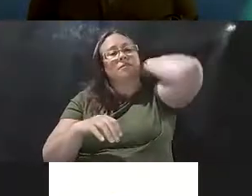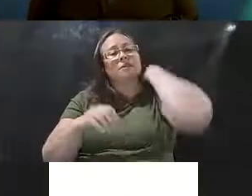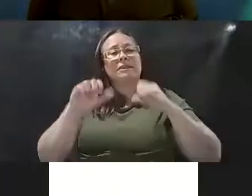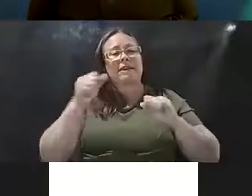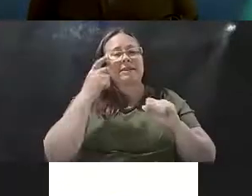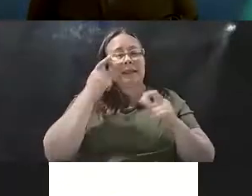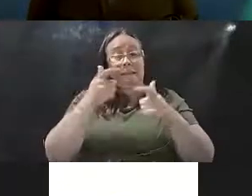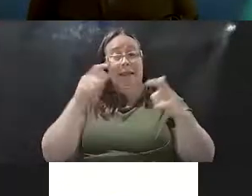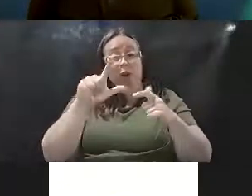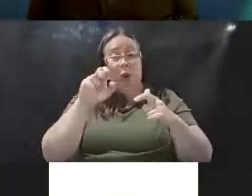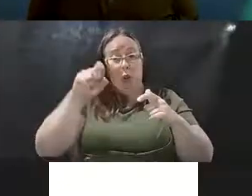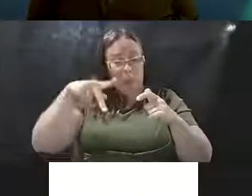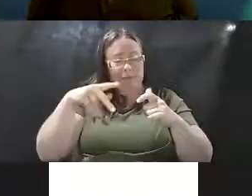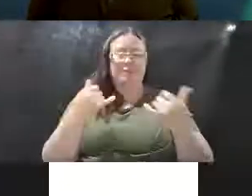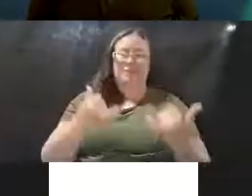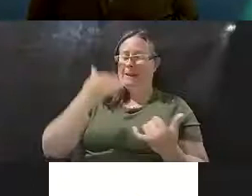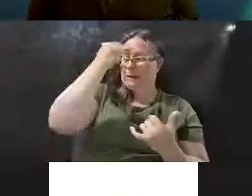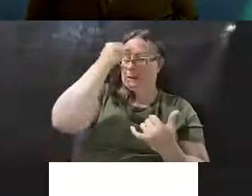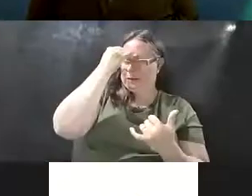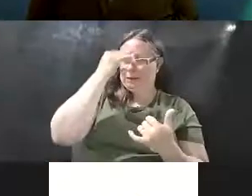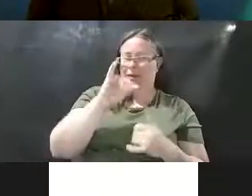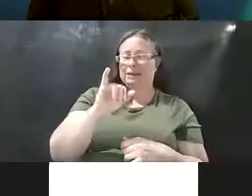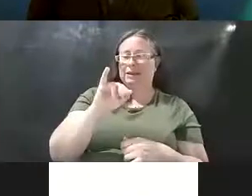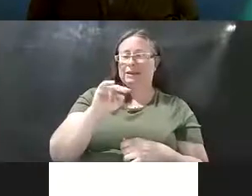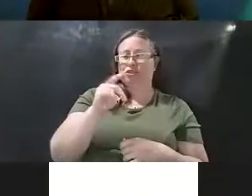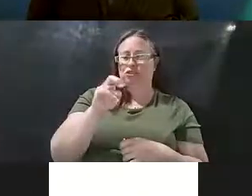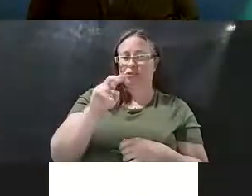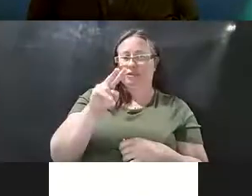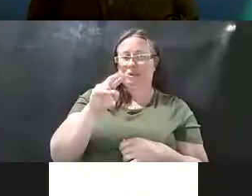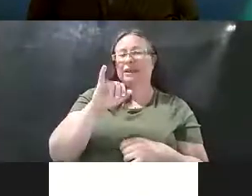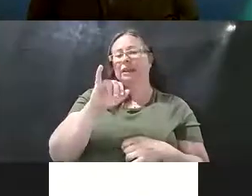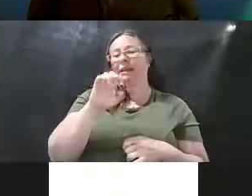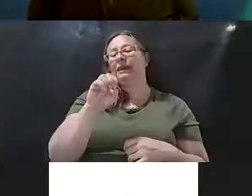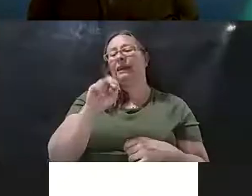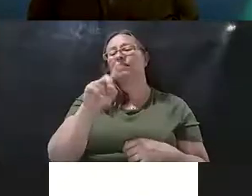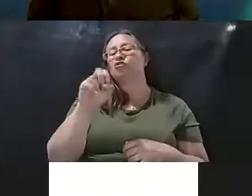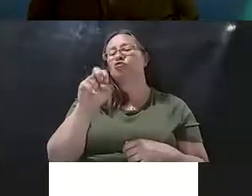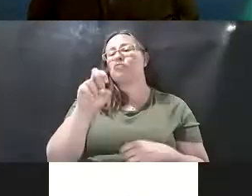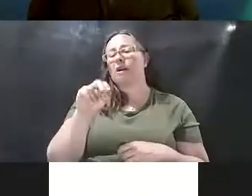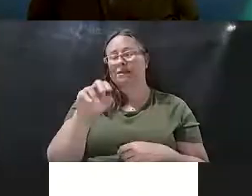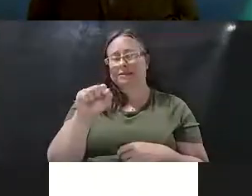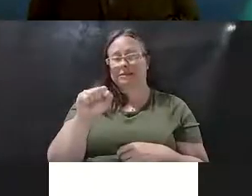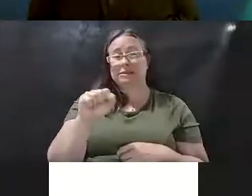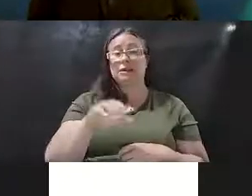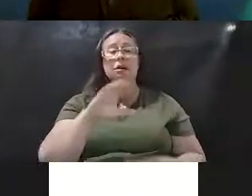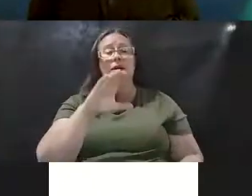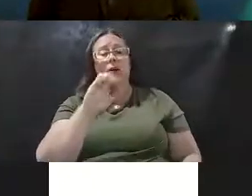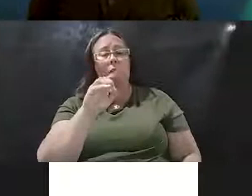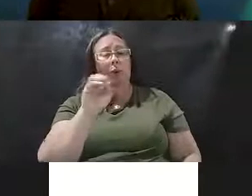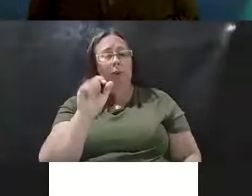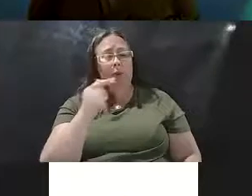are actually what we now know are intervening sequences, or introns. The coding